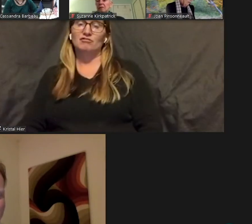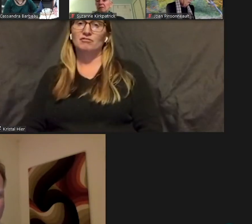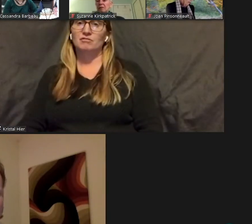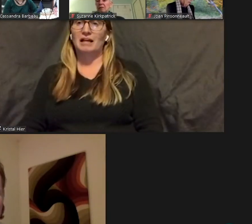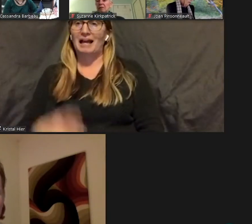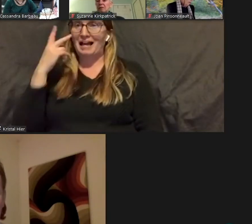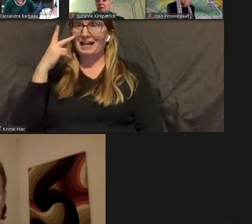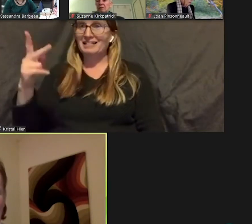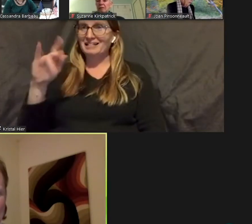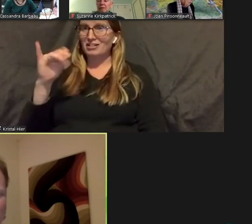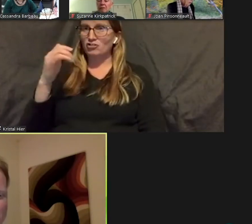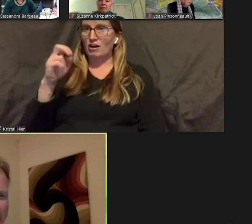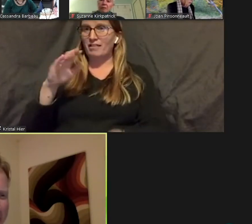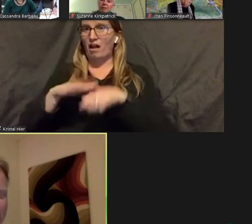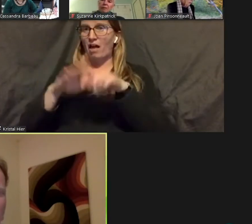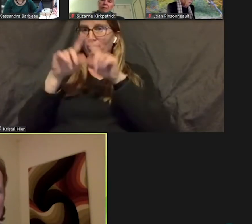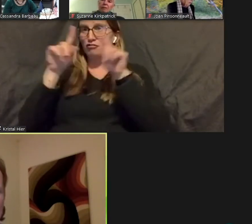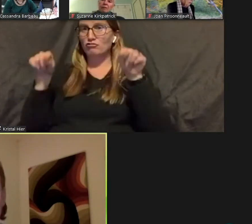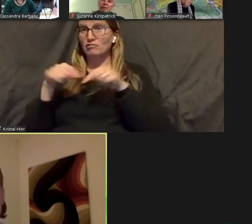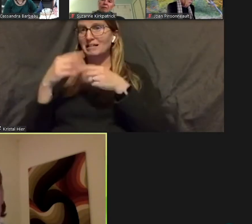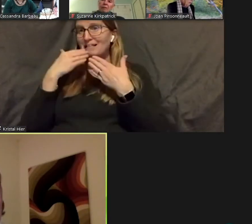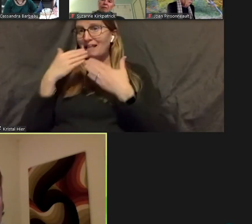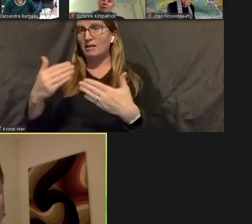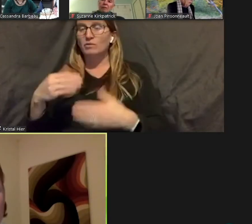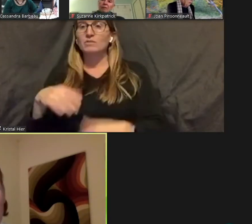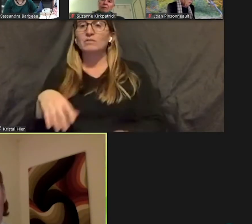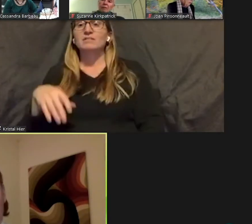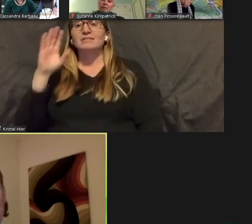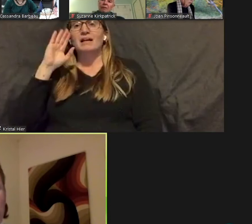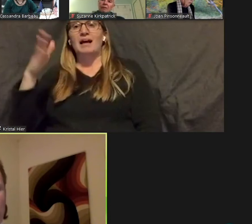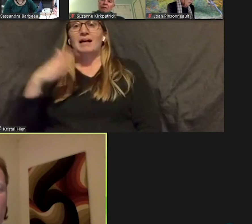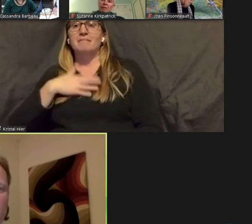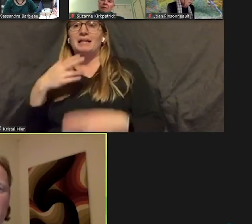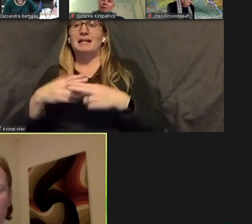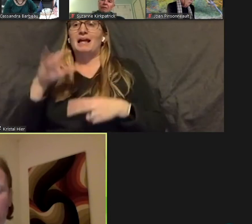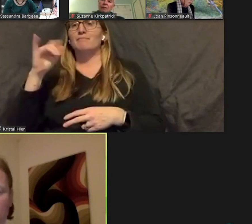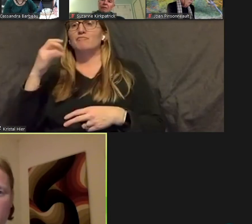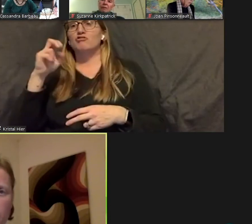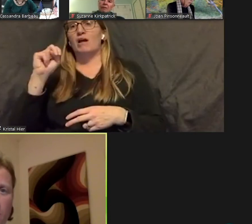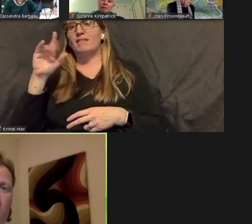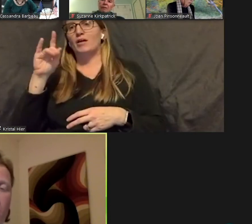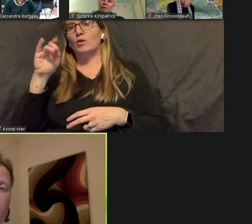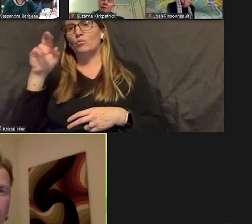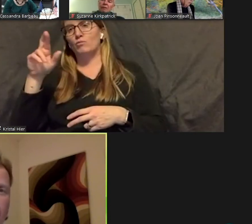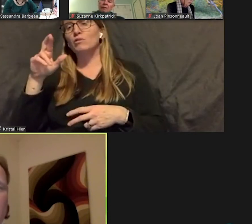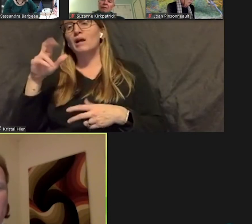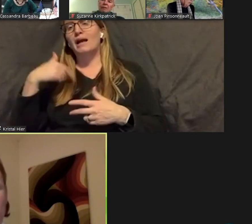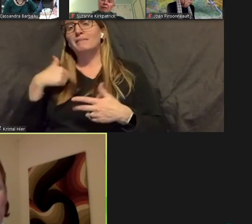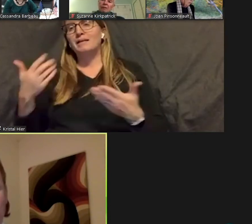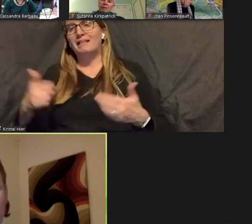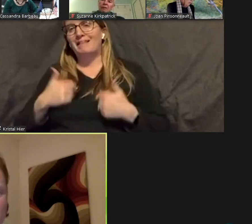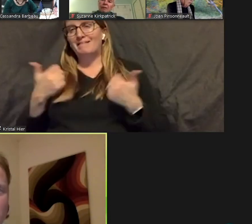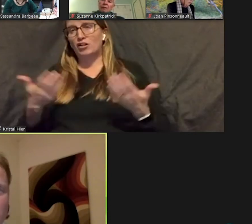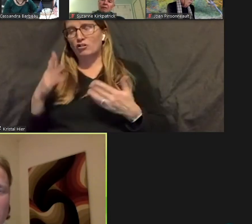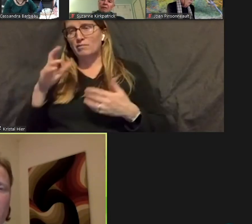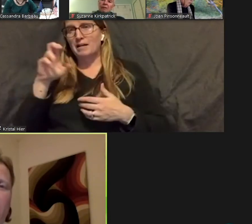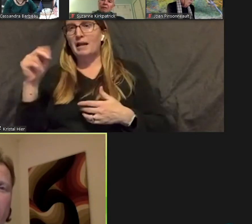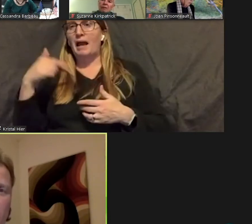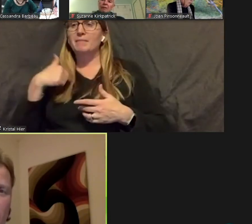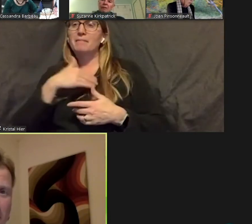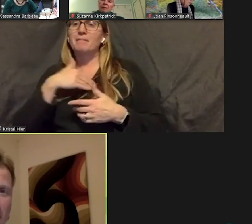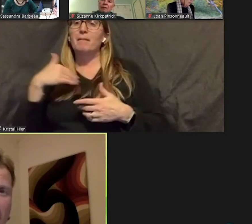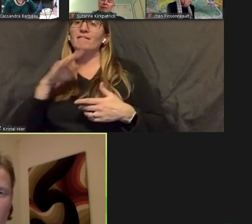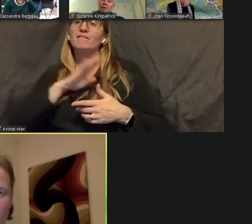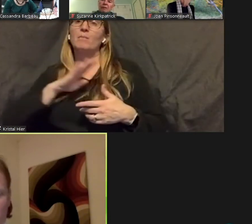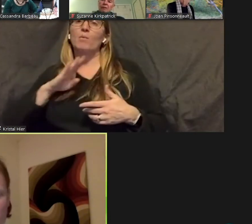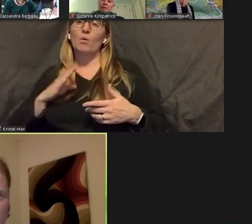are recognized. Thanks much, Jason. My name is Jonathan Cooper, a resident of Bennington, and I'm a member of the Board of Directors at the Sunrise Family Resource Center.